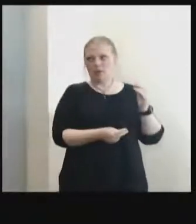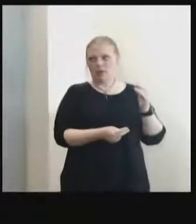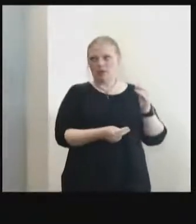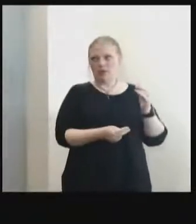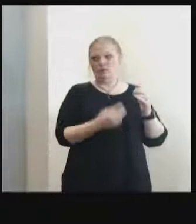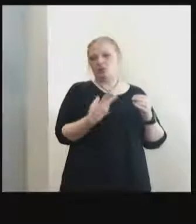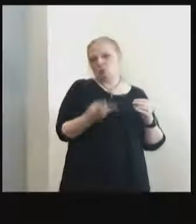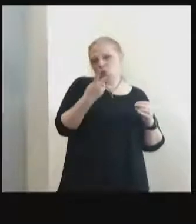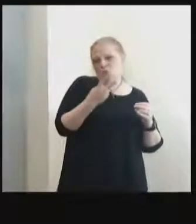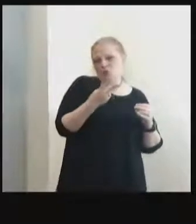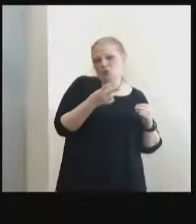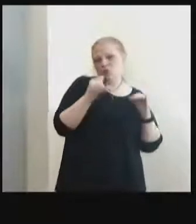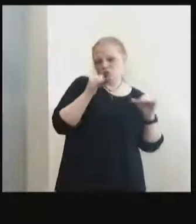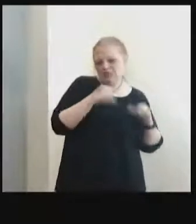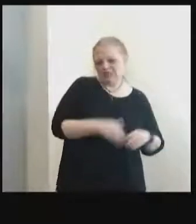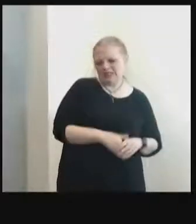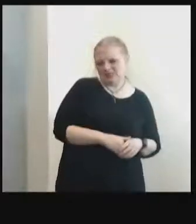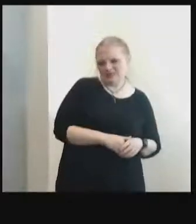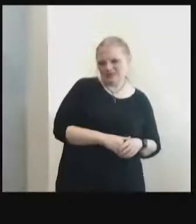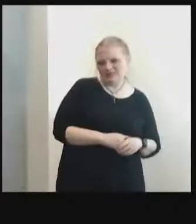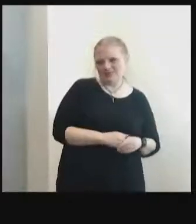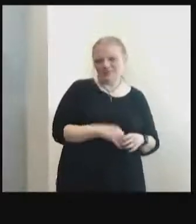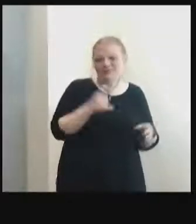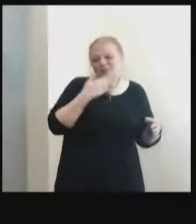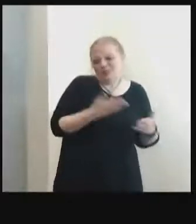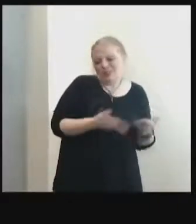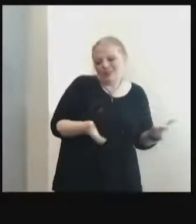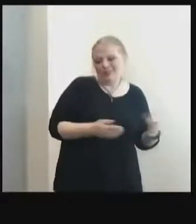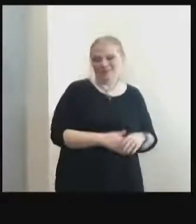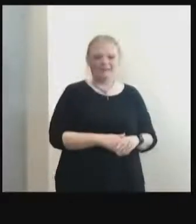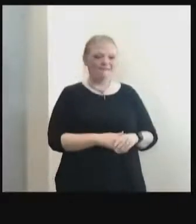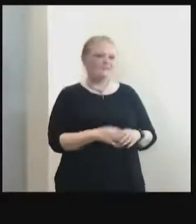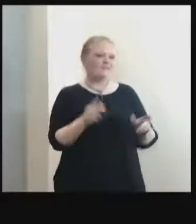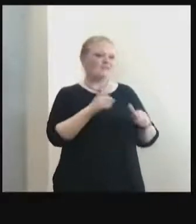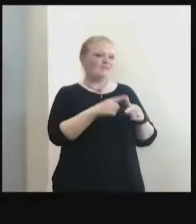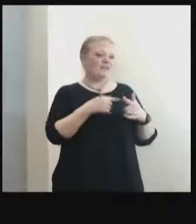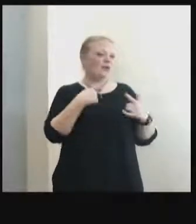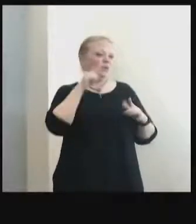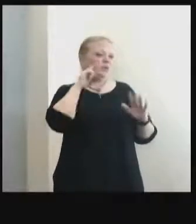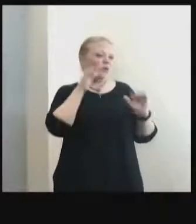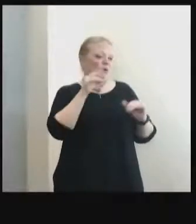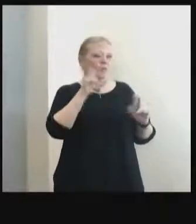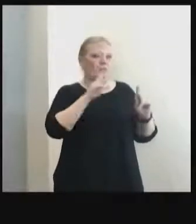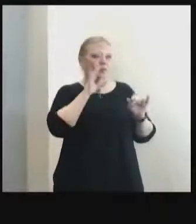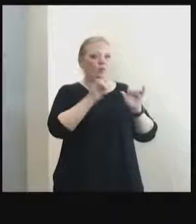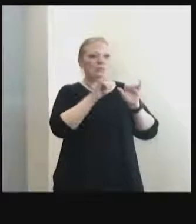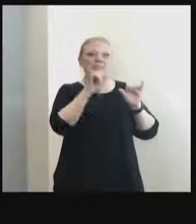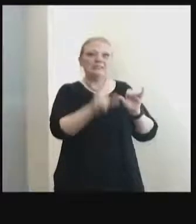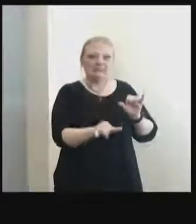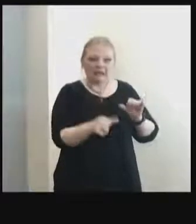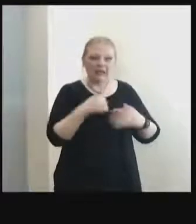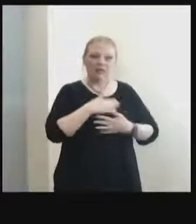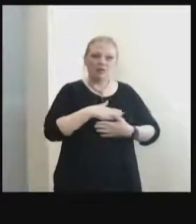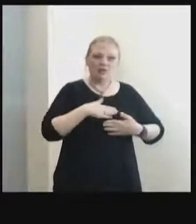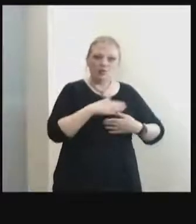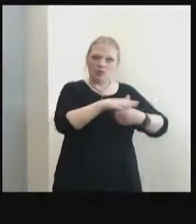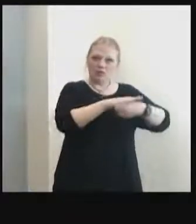2 drinks, which is a good thing. And then we certainly hope that people would stay and patronize at the local